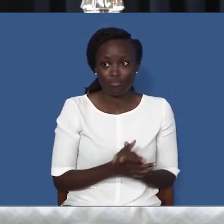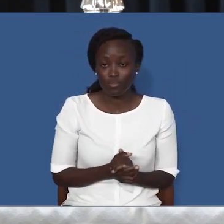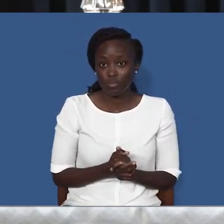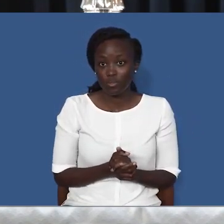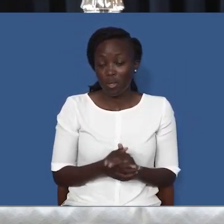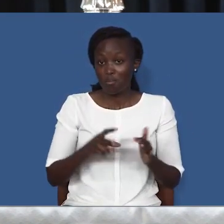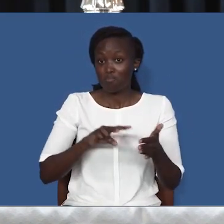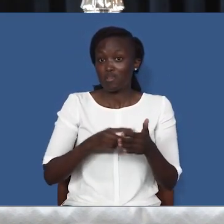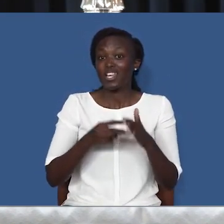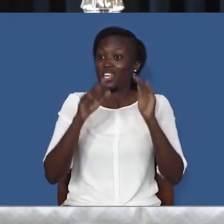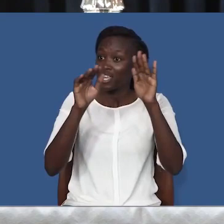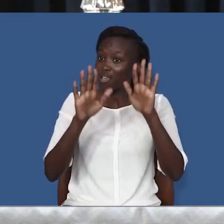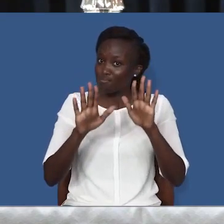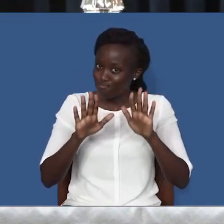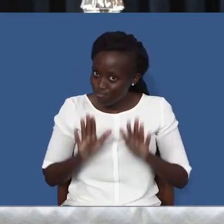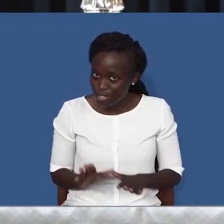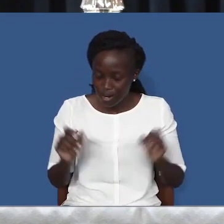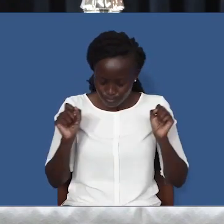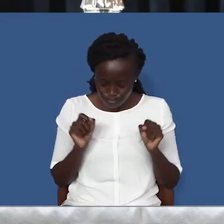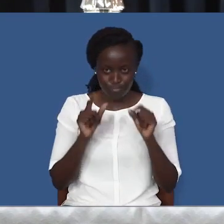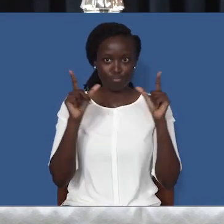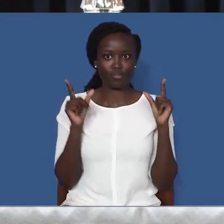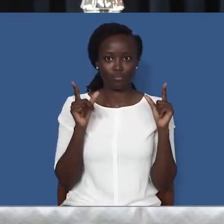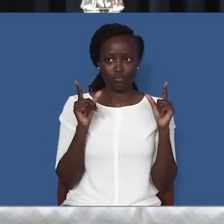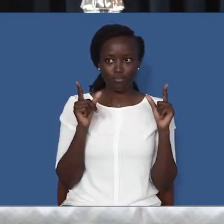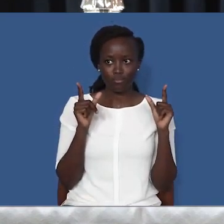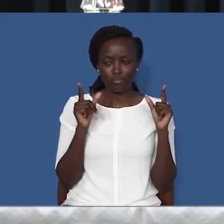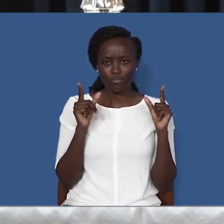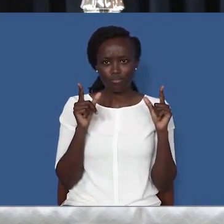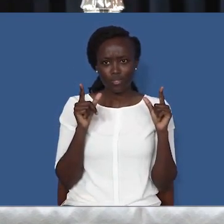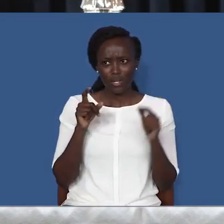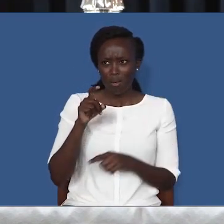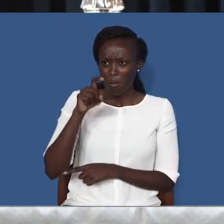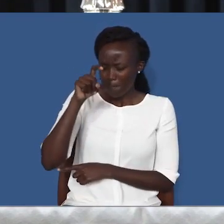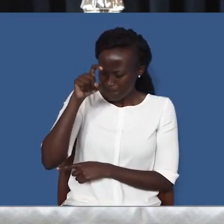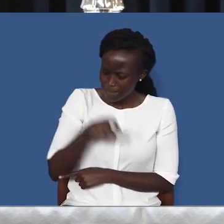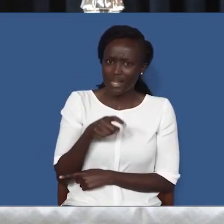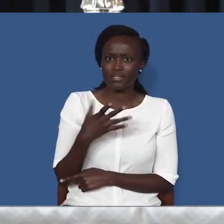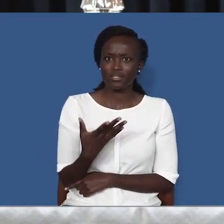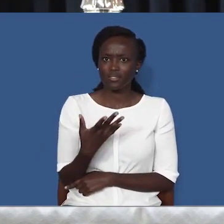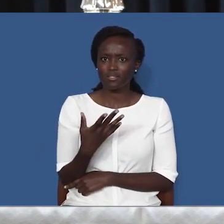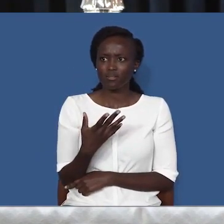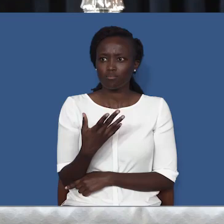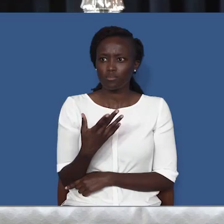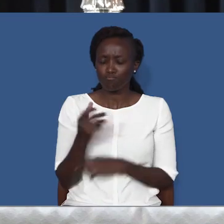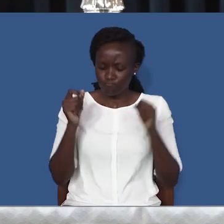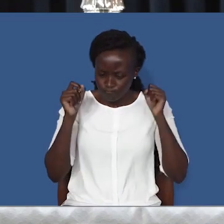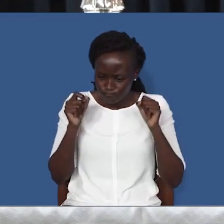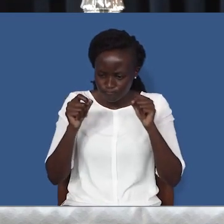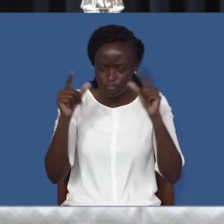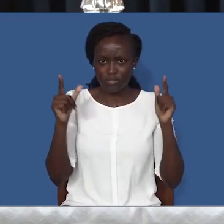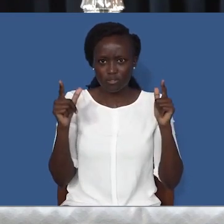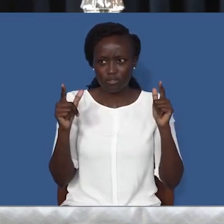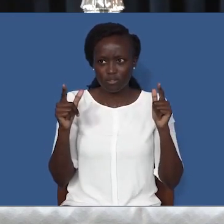as usual. It is not business as usual. We must sit up and